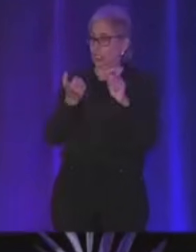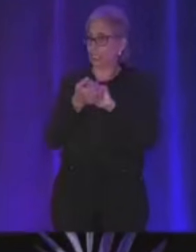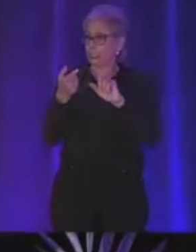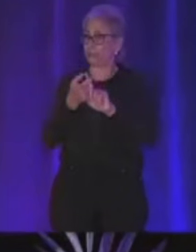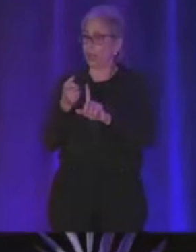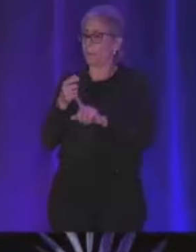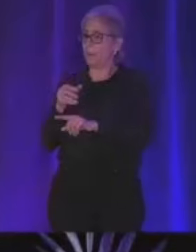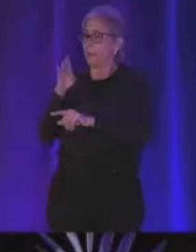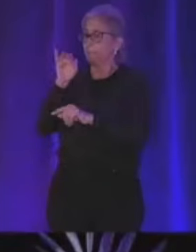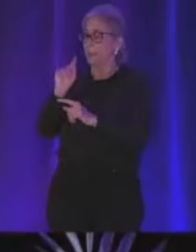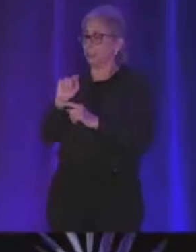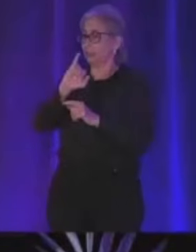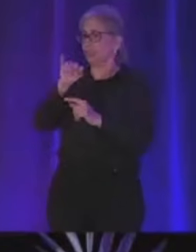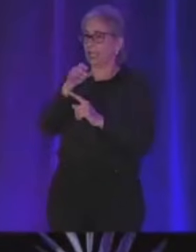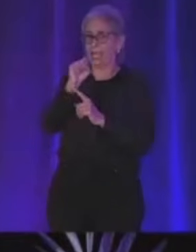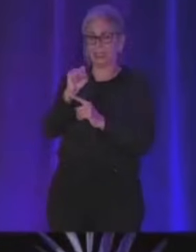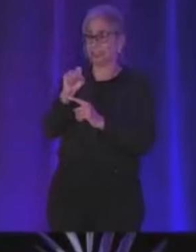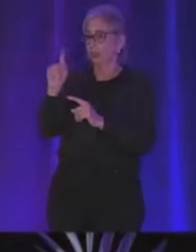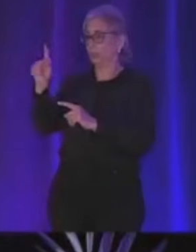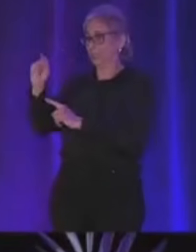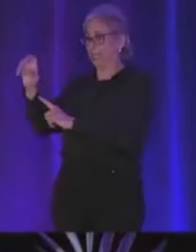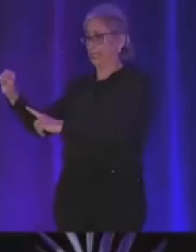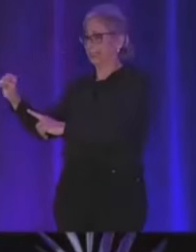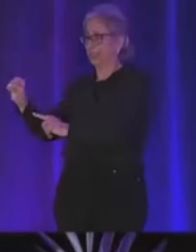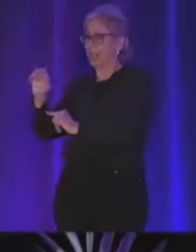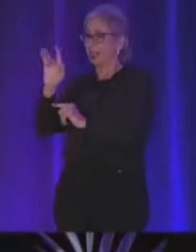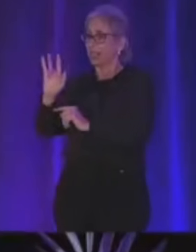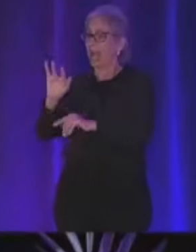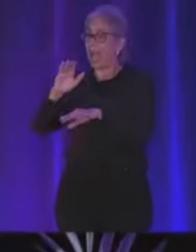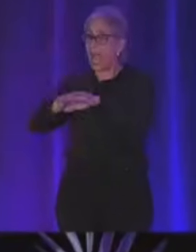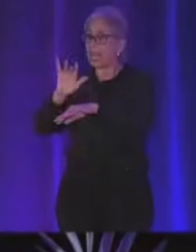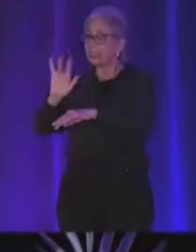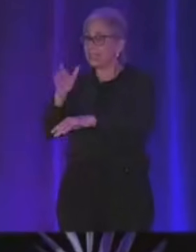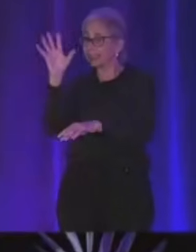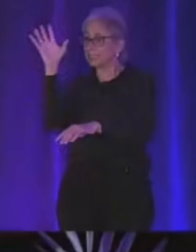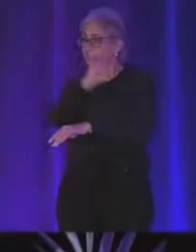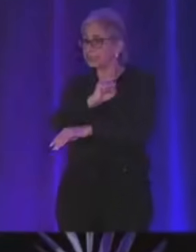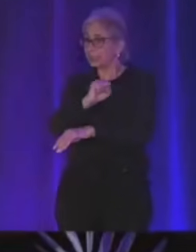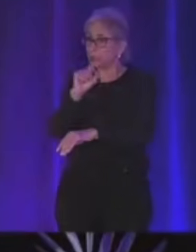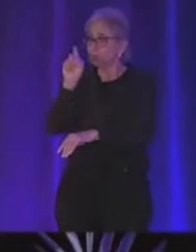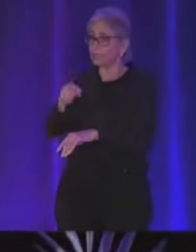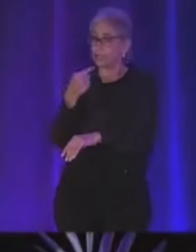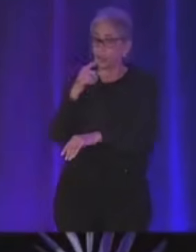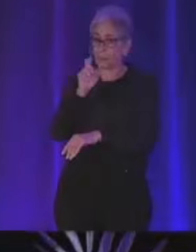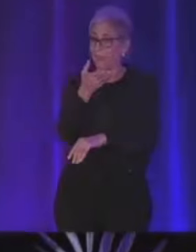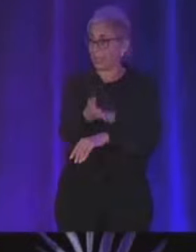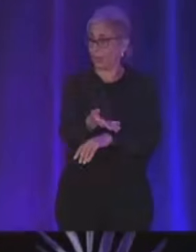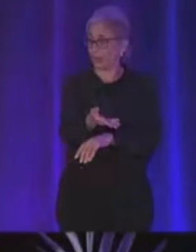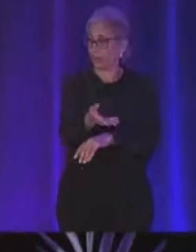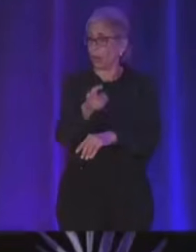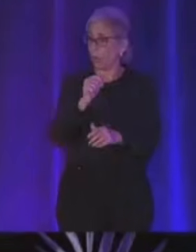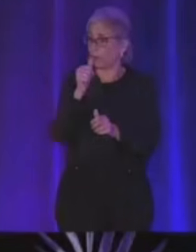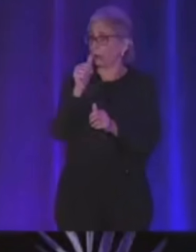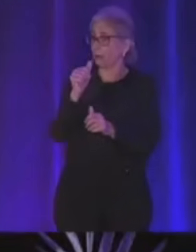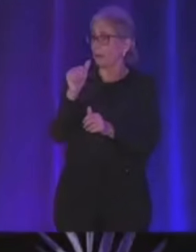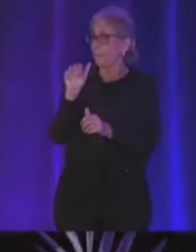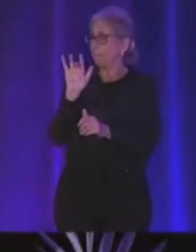button.js to button.tsx, TypeScript would yell at us saying OnClick is missing. You said it should be there. Or you said OnTap instead of